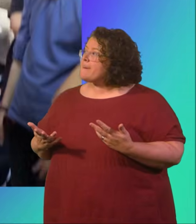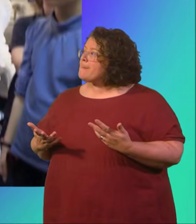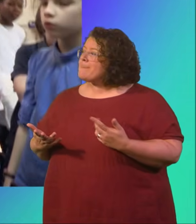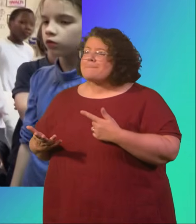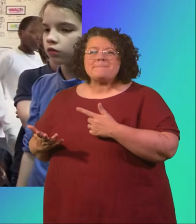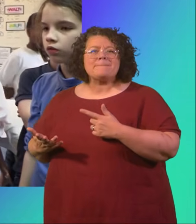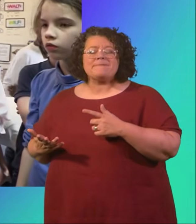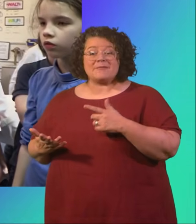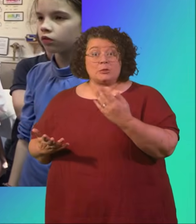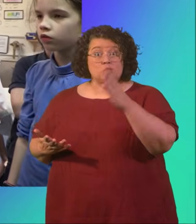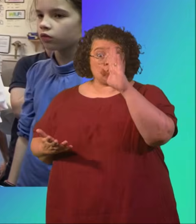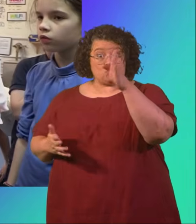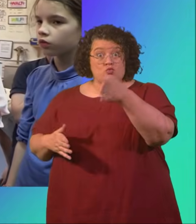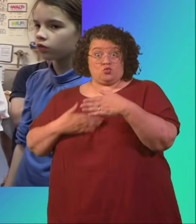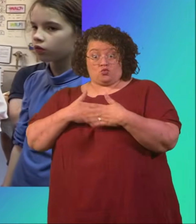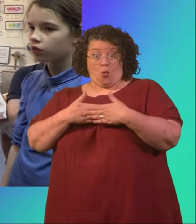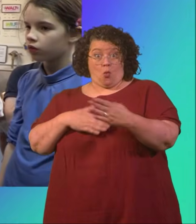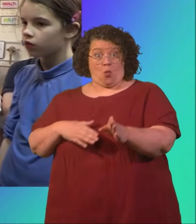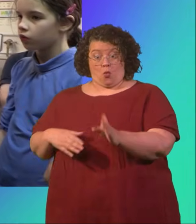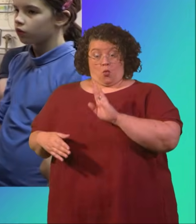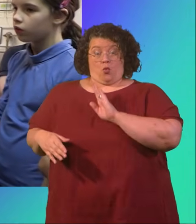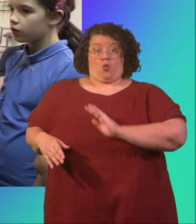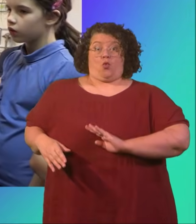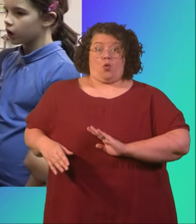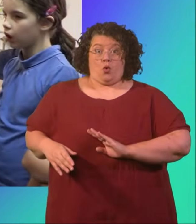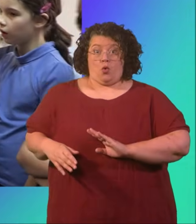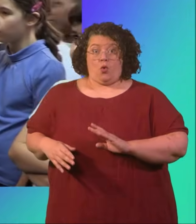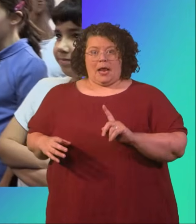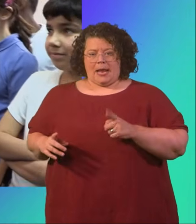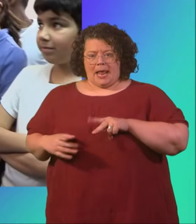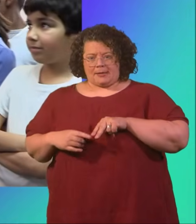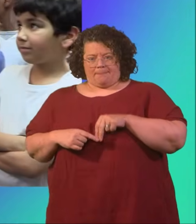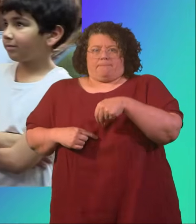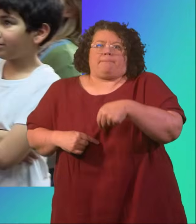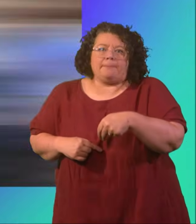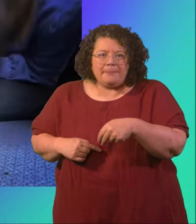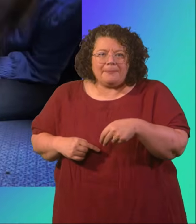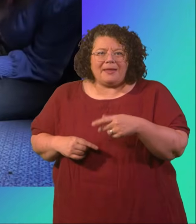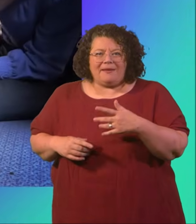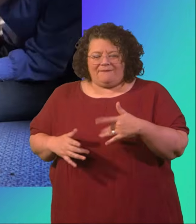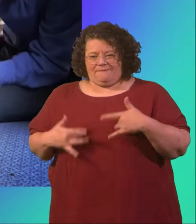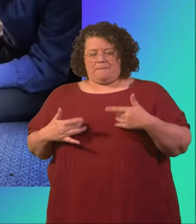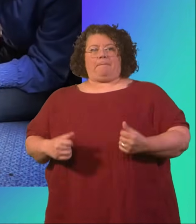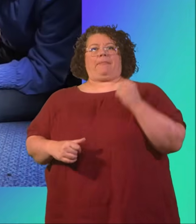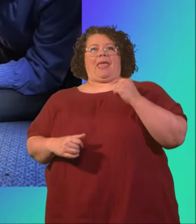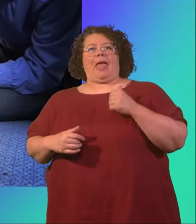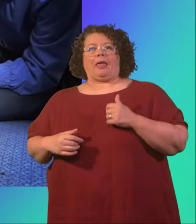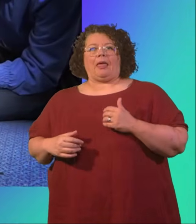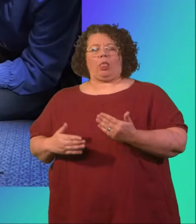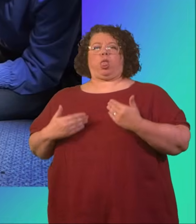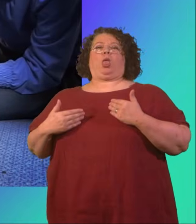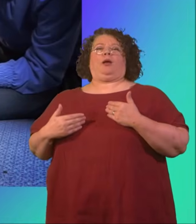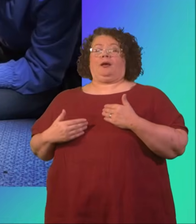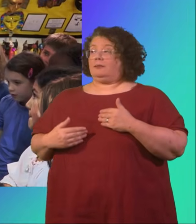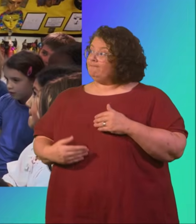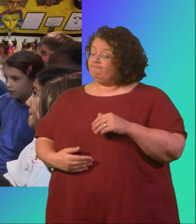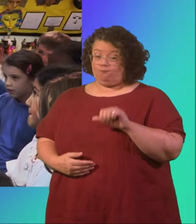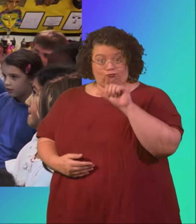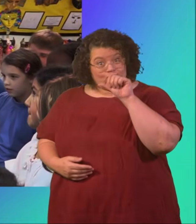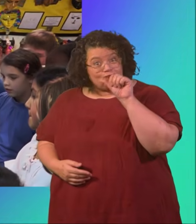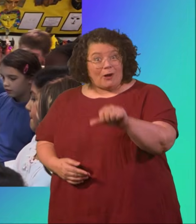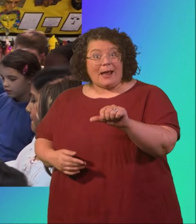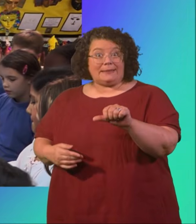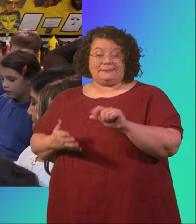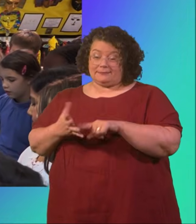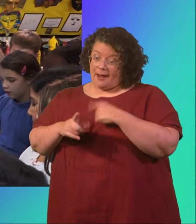go forward and you push backwards and stay on the ground. Alex is